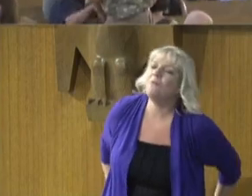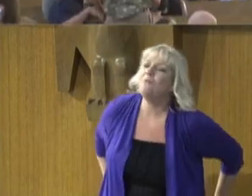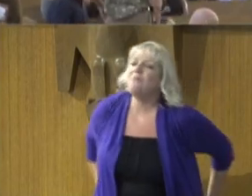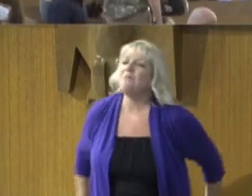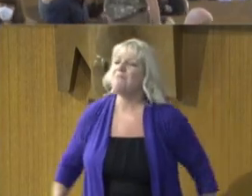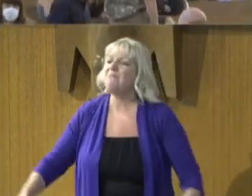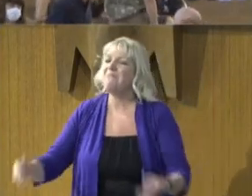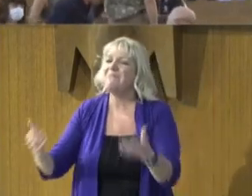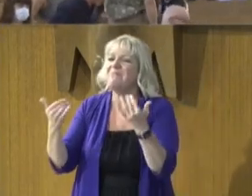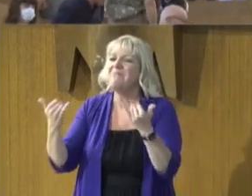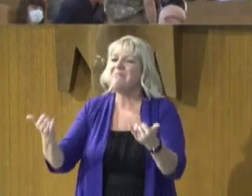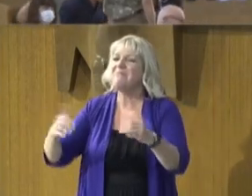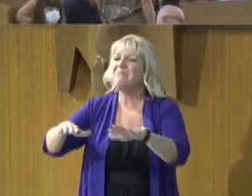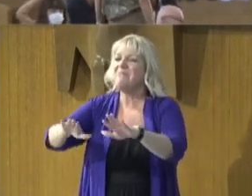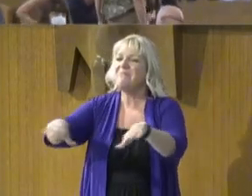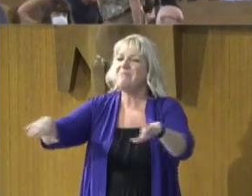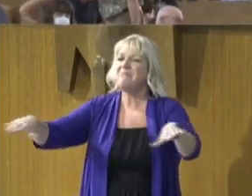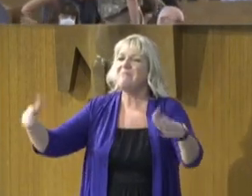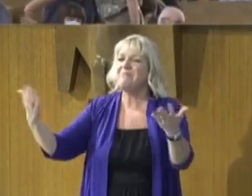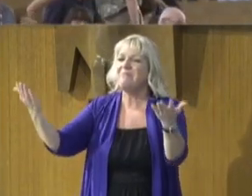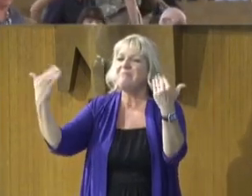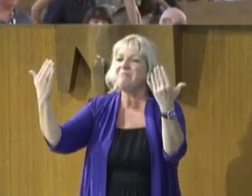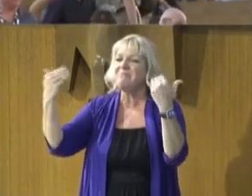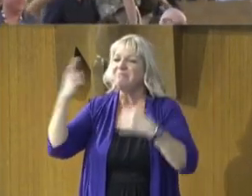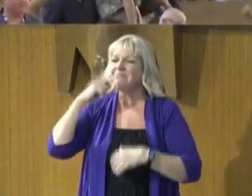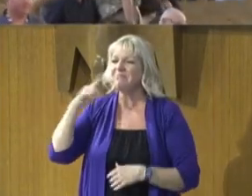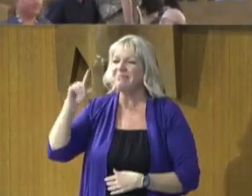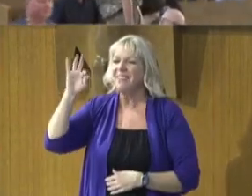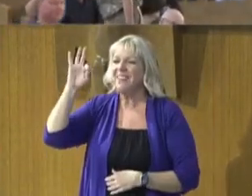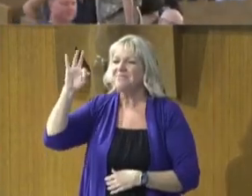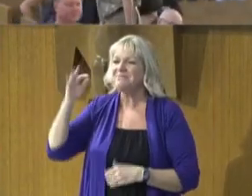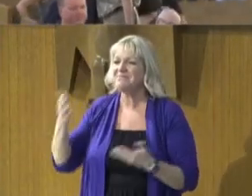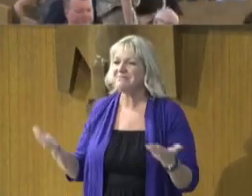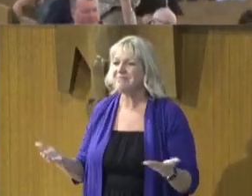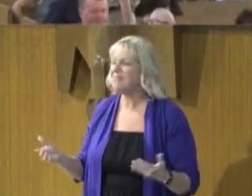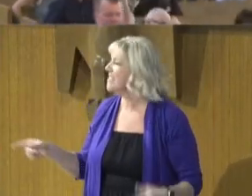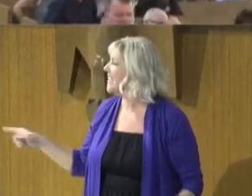At this time, I invite our children to come forward for the Sermon on the Steps.